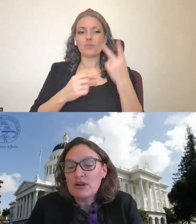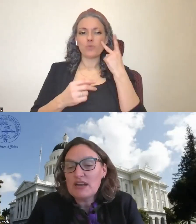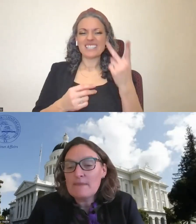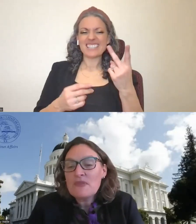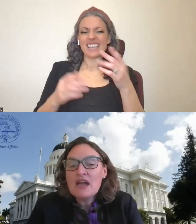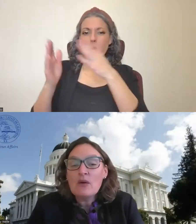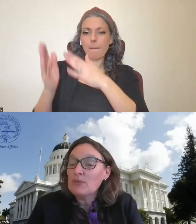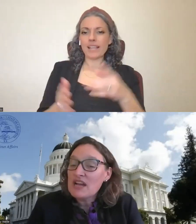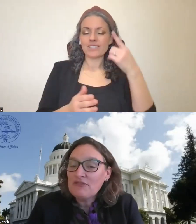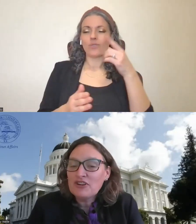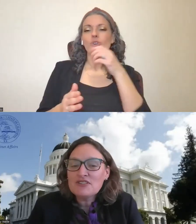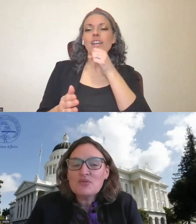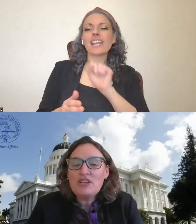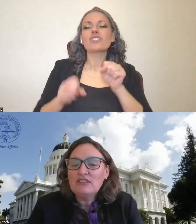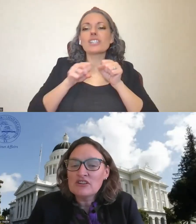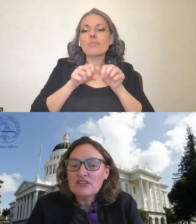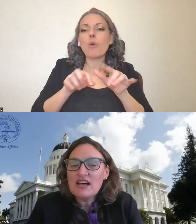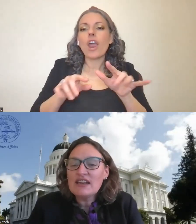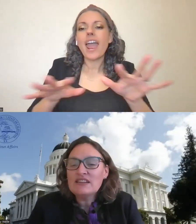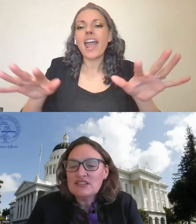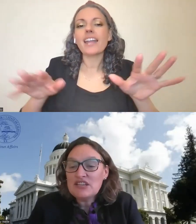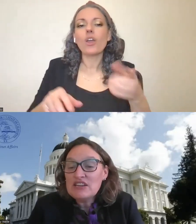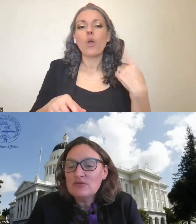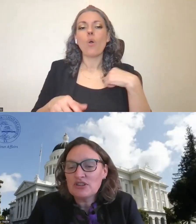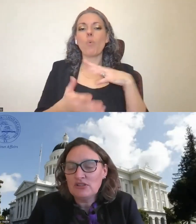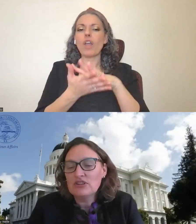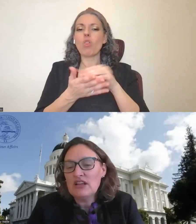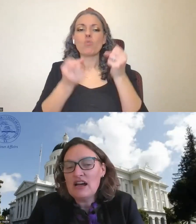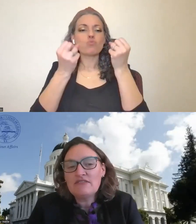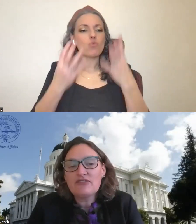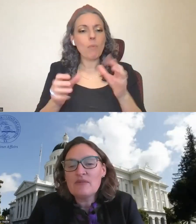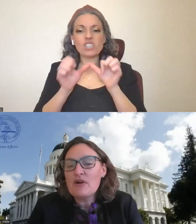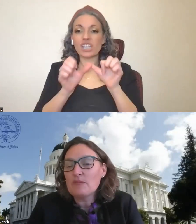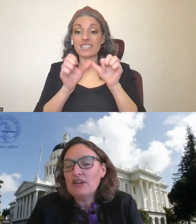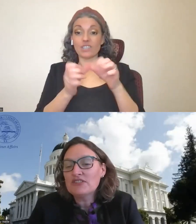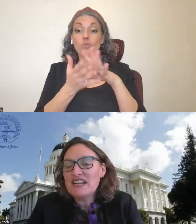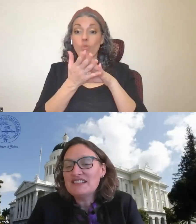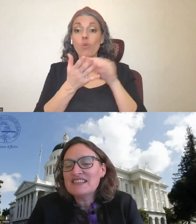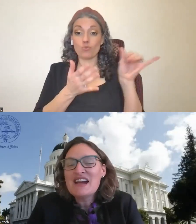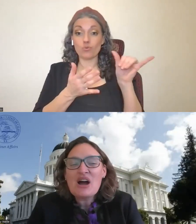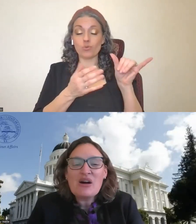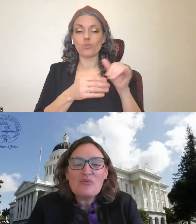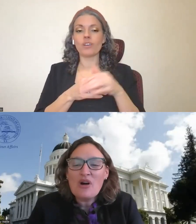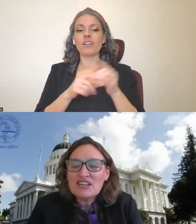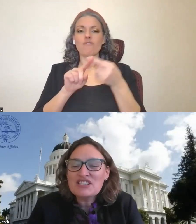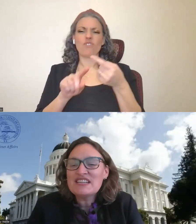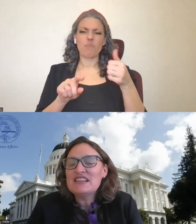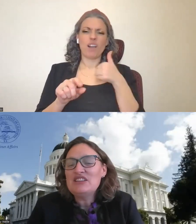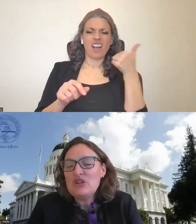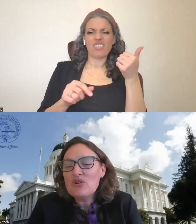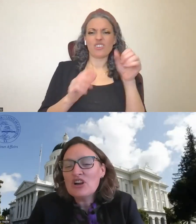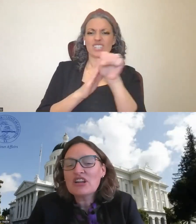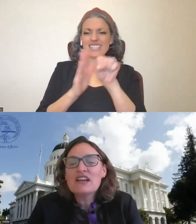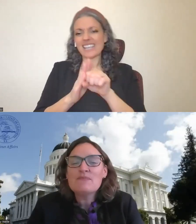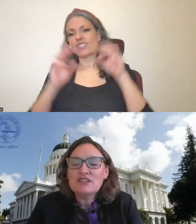are spreading. We were not the first. We learned a lot and continue to learn a lot from our peer states, Washington,